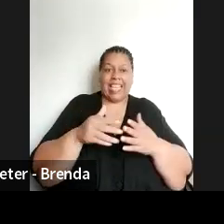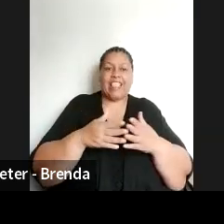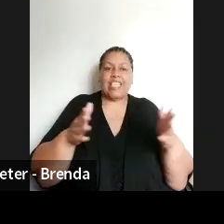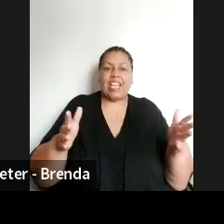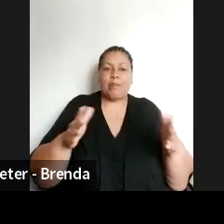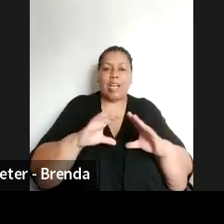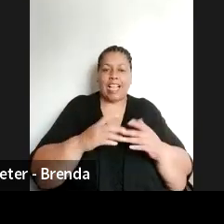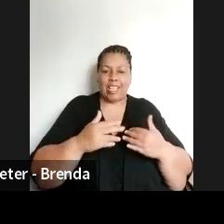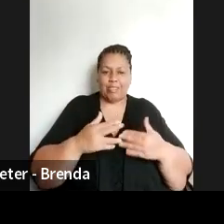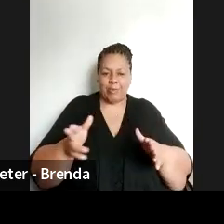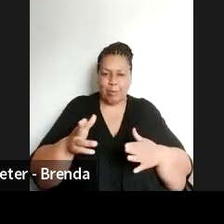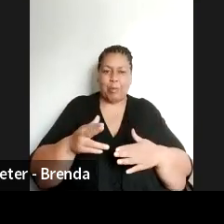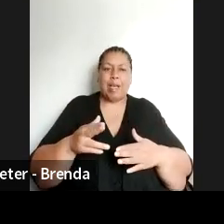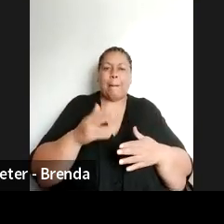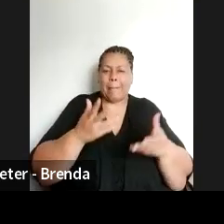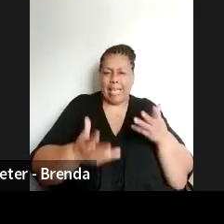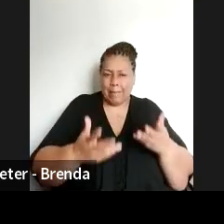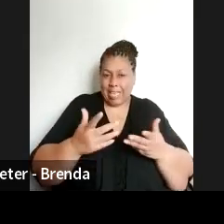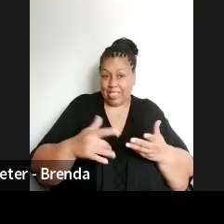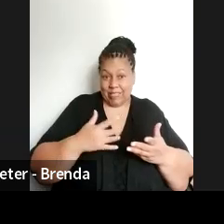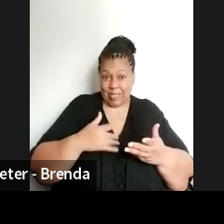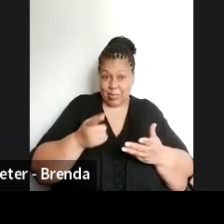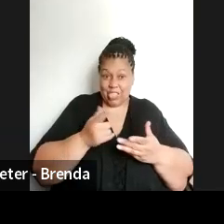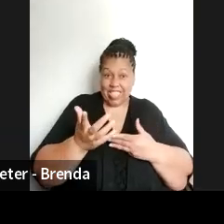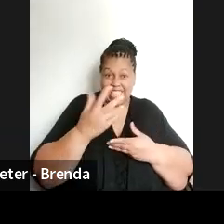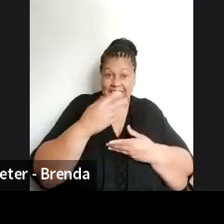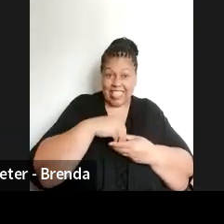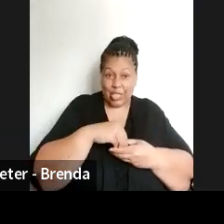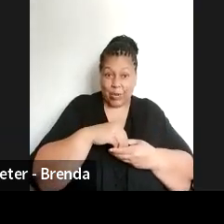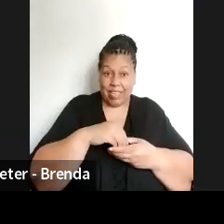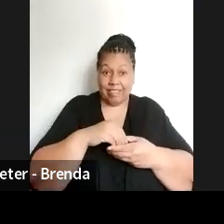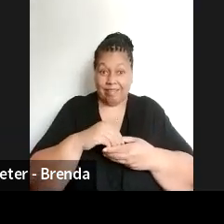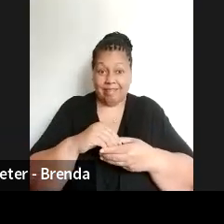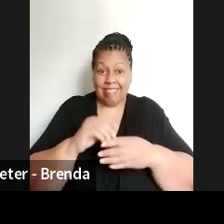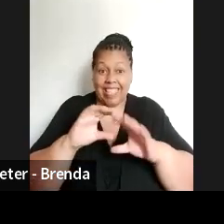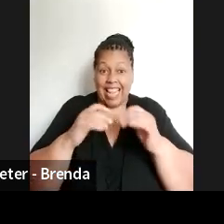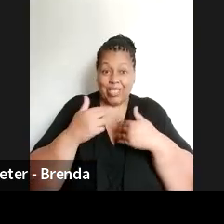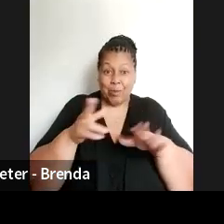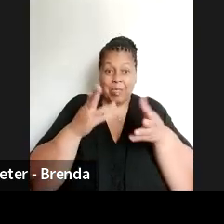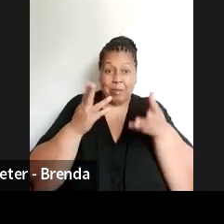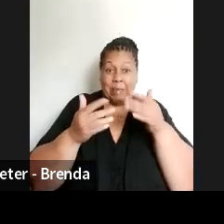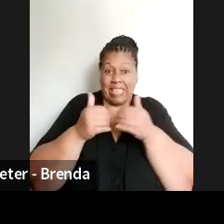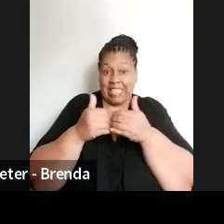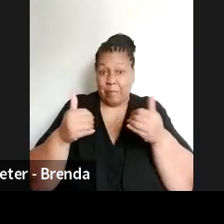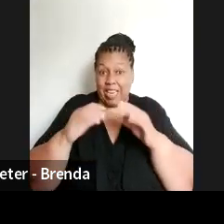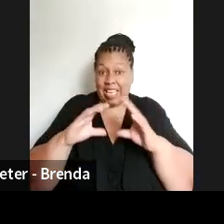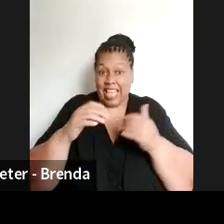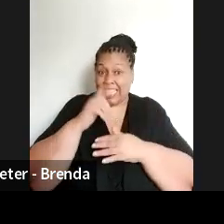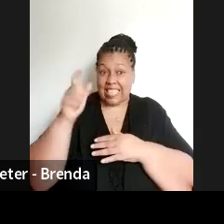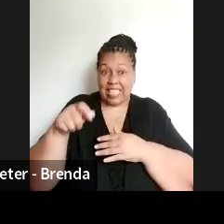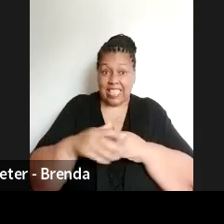I just feel like maybe you should integrate the classrooms, because maybe a separate class isn't needed.